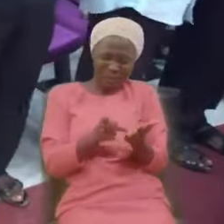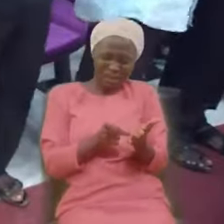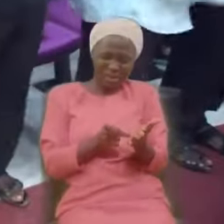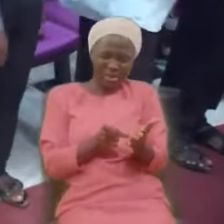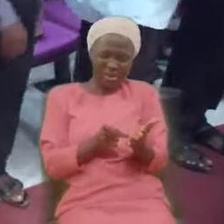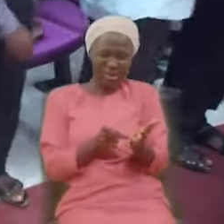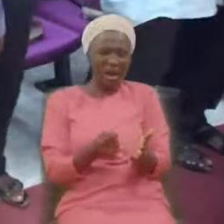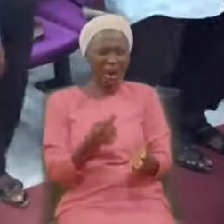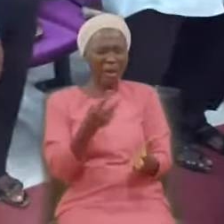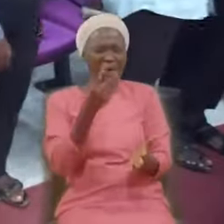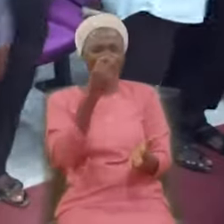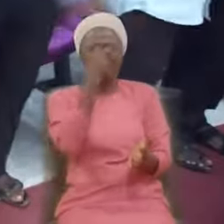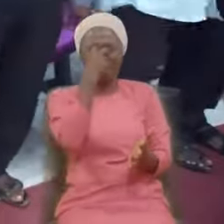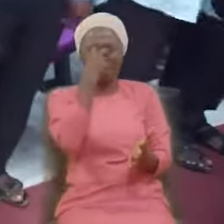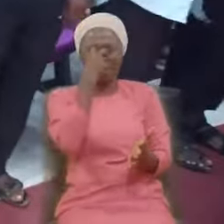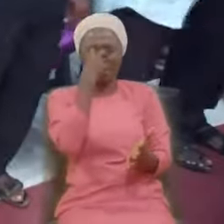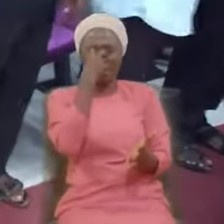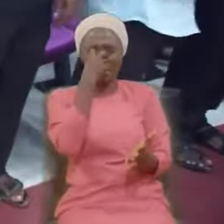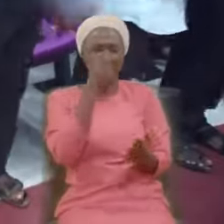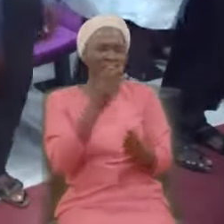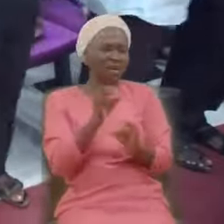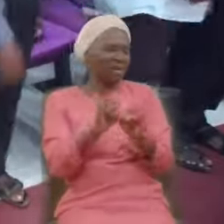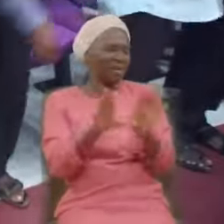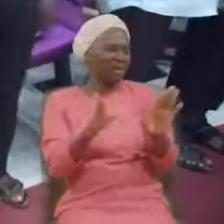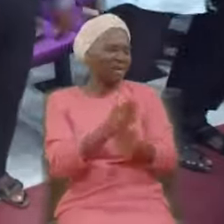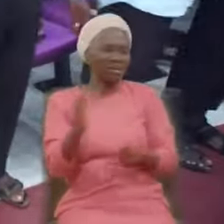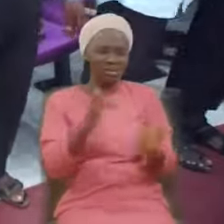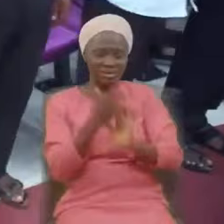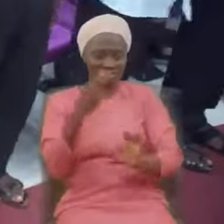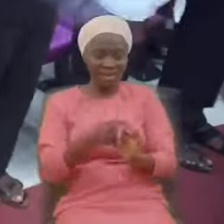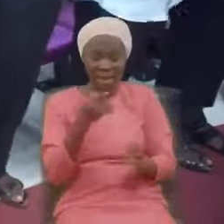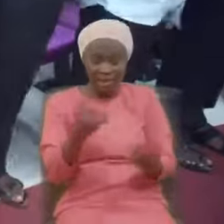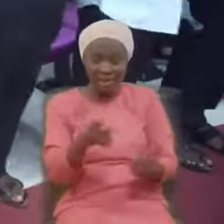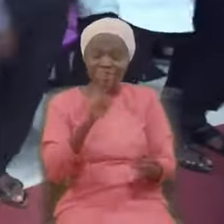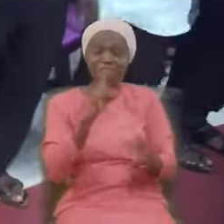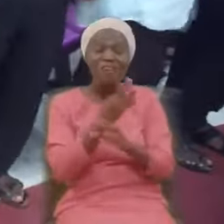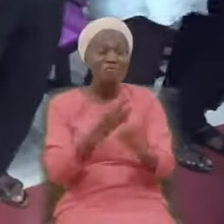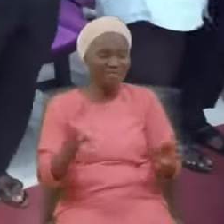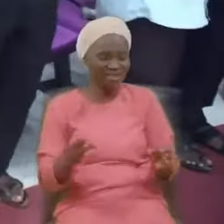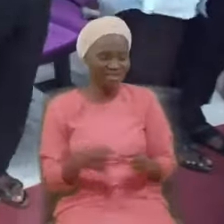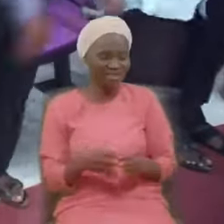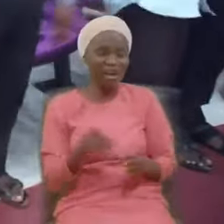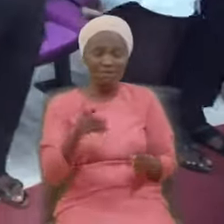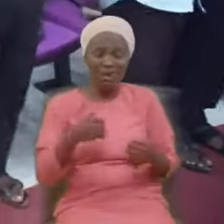free. Now you are free. You have recovered your sight.